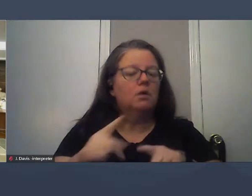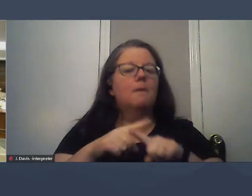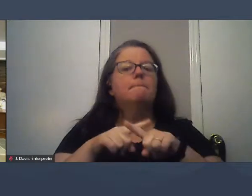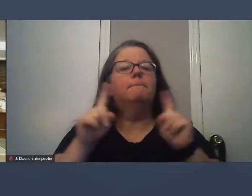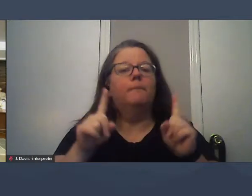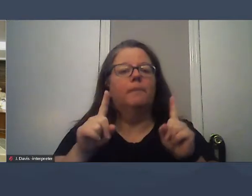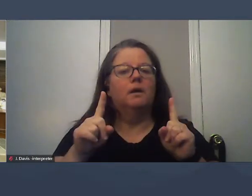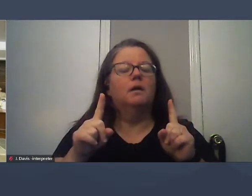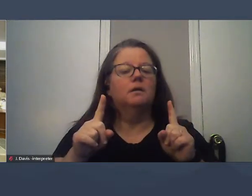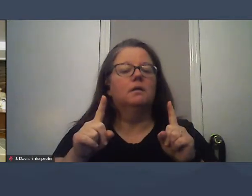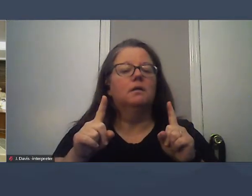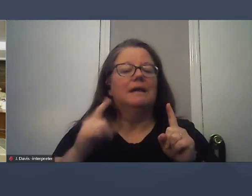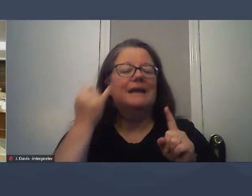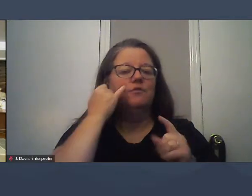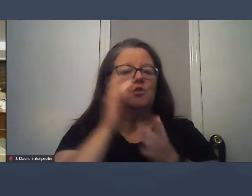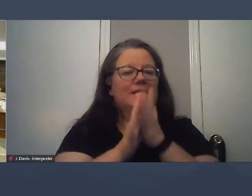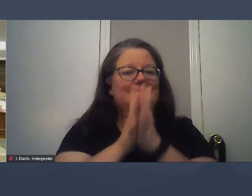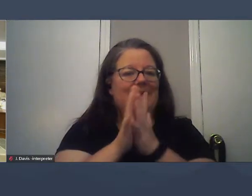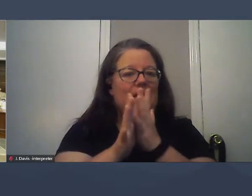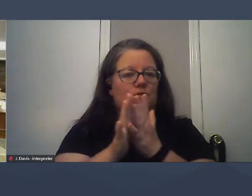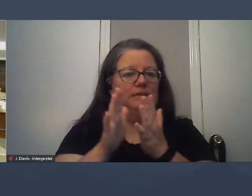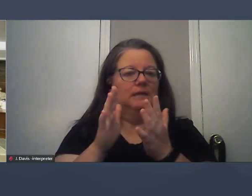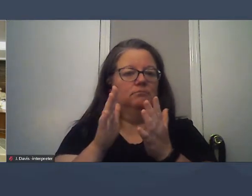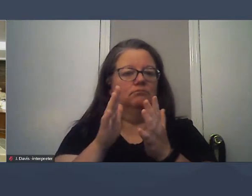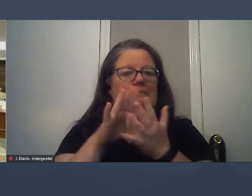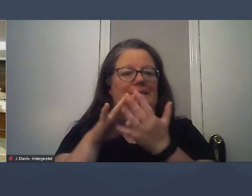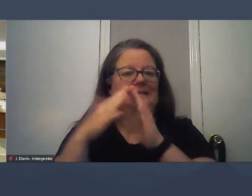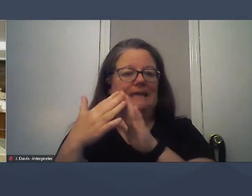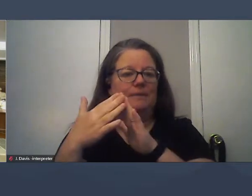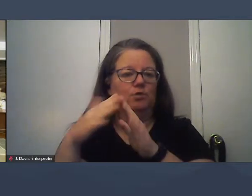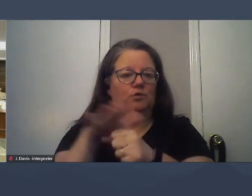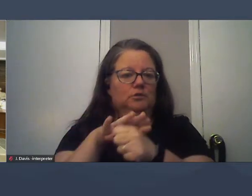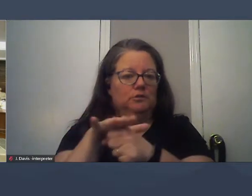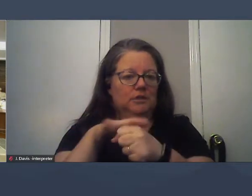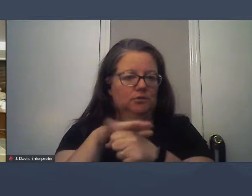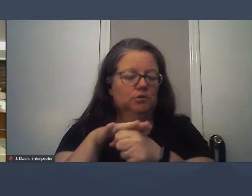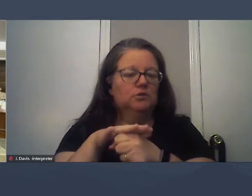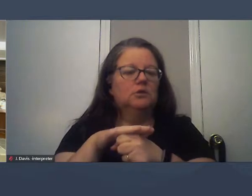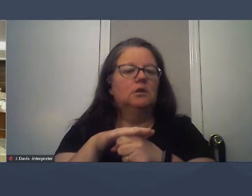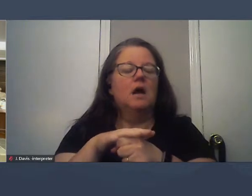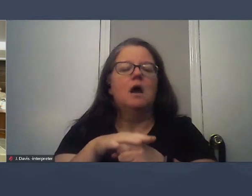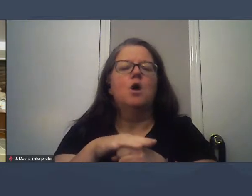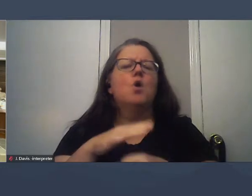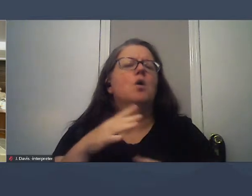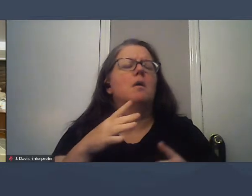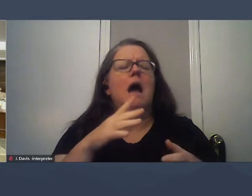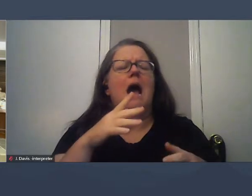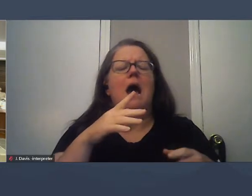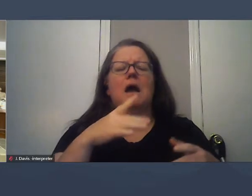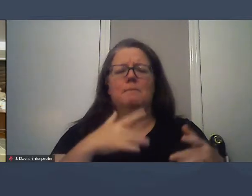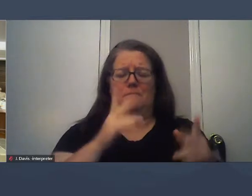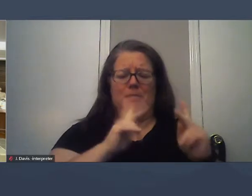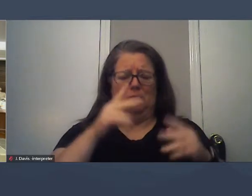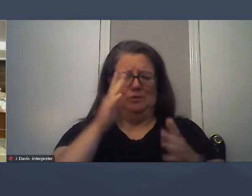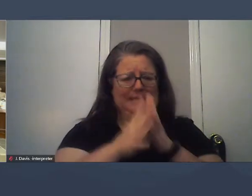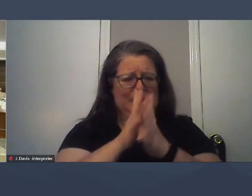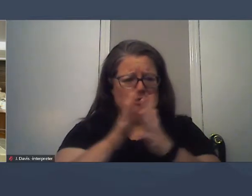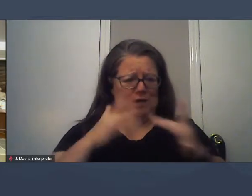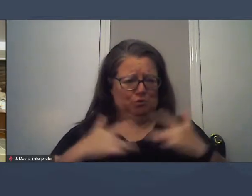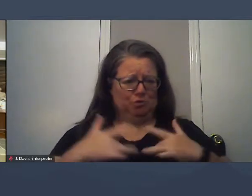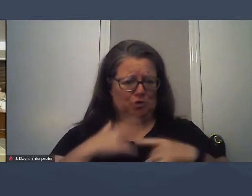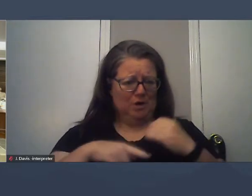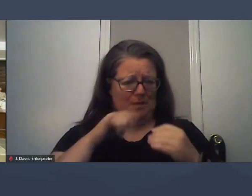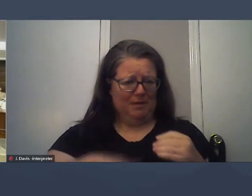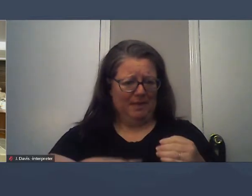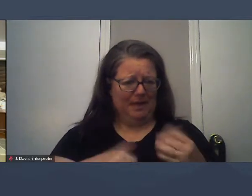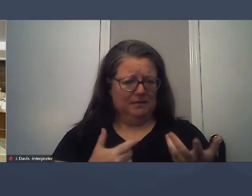somebody being the Downtown Neighborhood Association, what could be the concerns of people who live downtown on this, if Mr. Chairman, Can we let Mr. Ford go